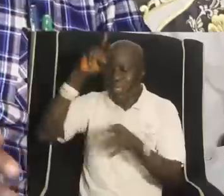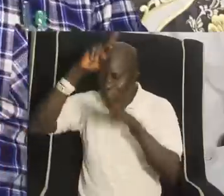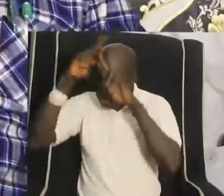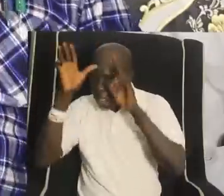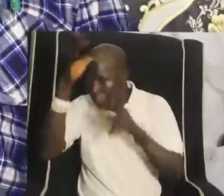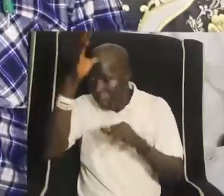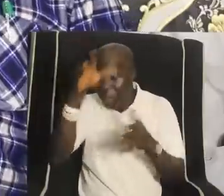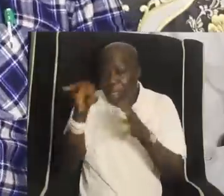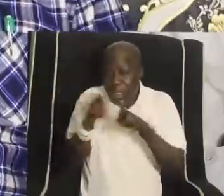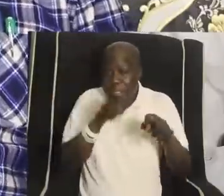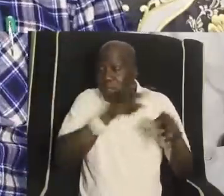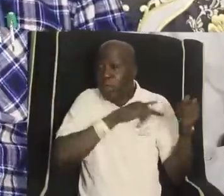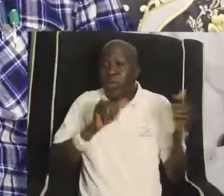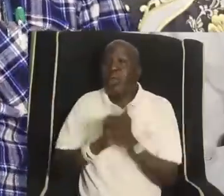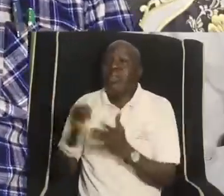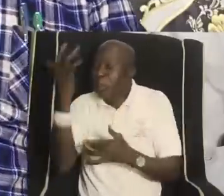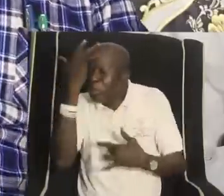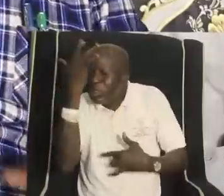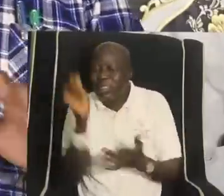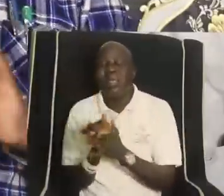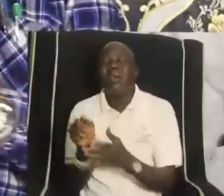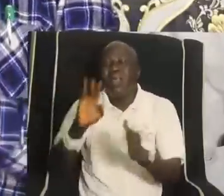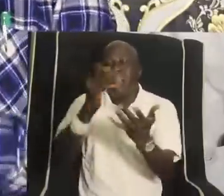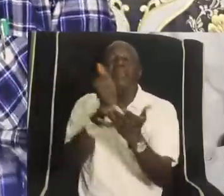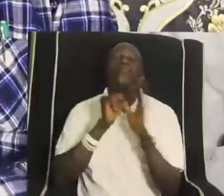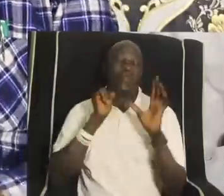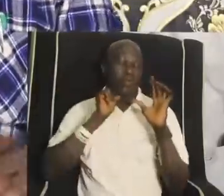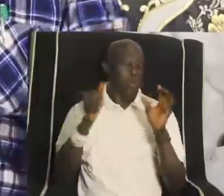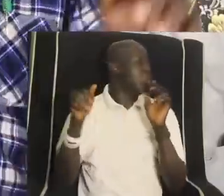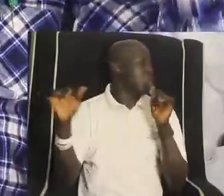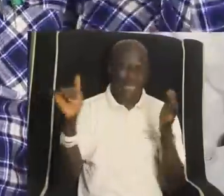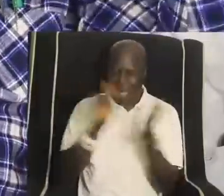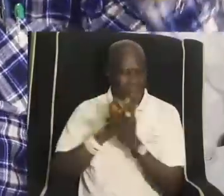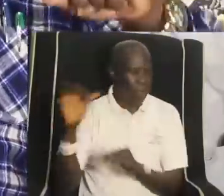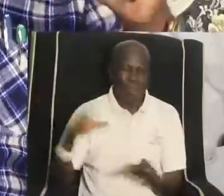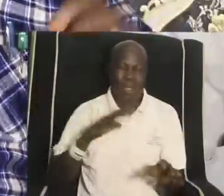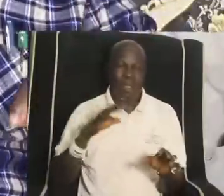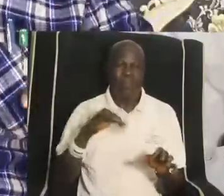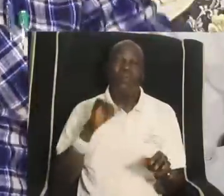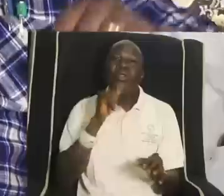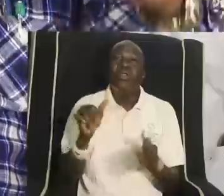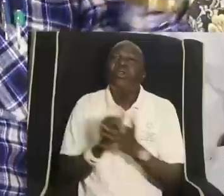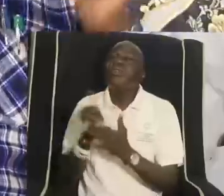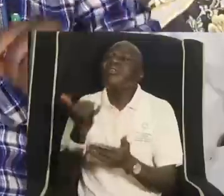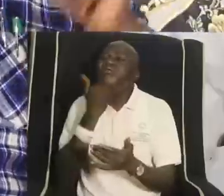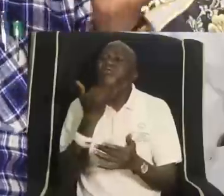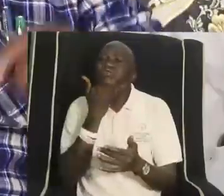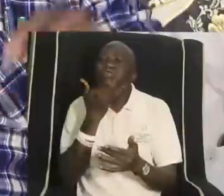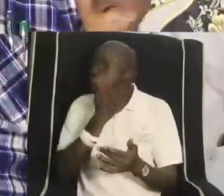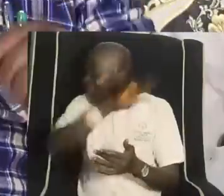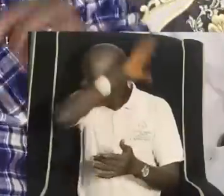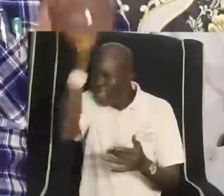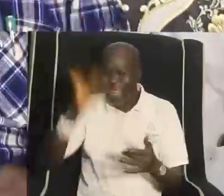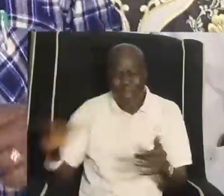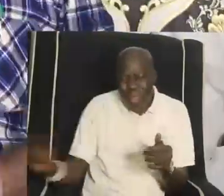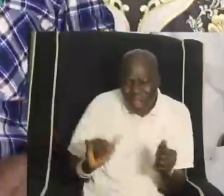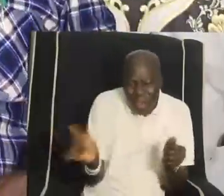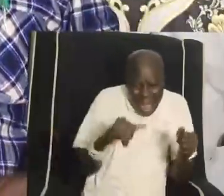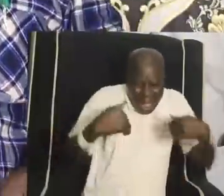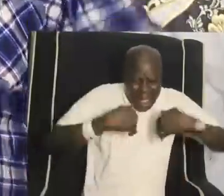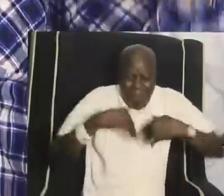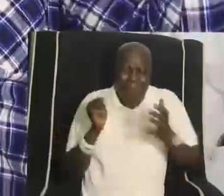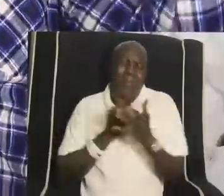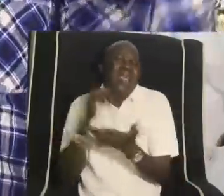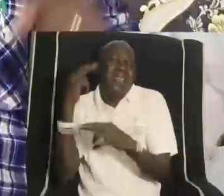oba. One pe enikan si ki ran lowo. They can say somebody first. Baba se bi oba. A card number to ma fun o. O le contain oruko me. Can